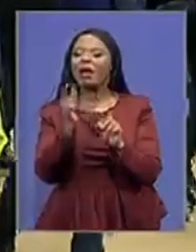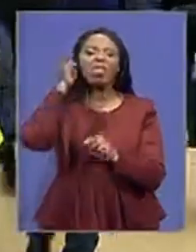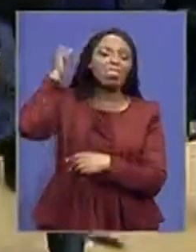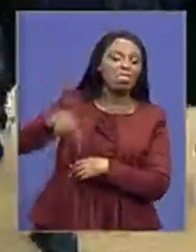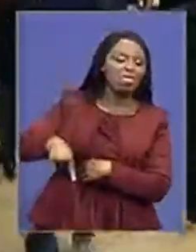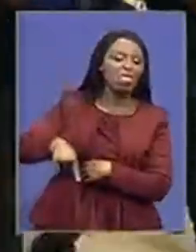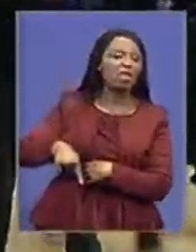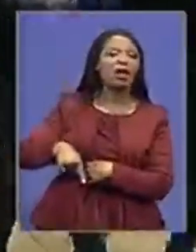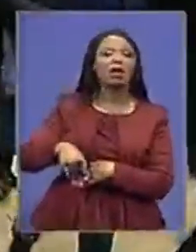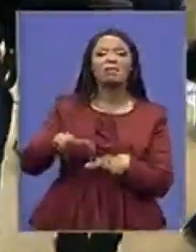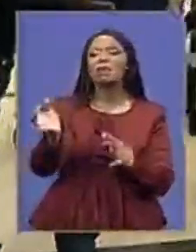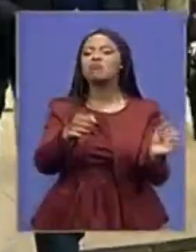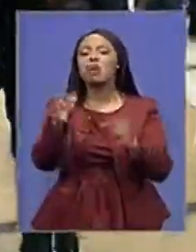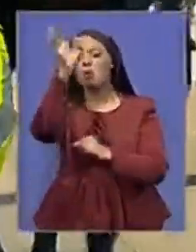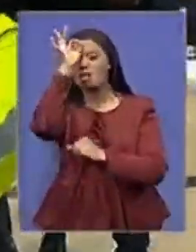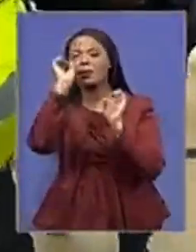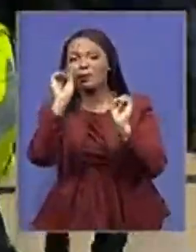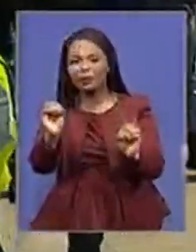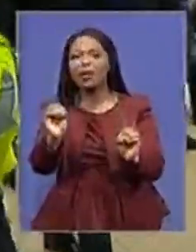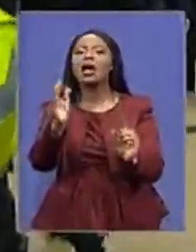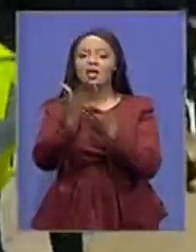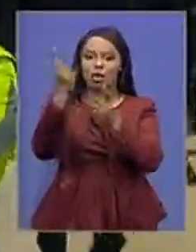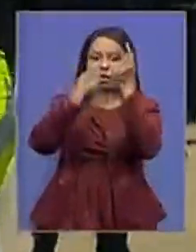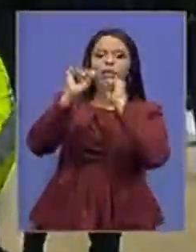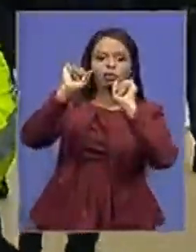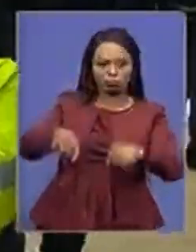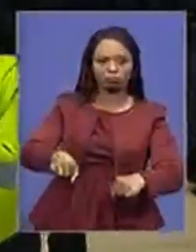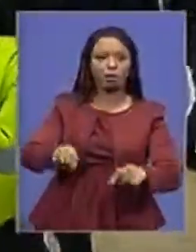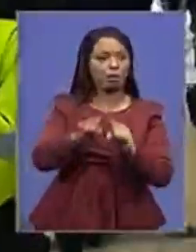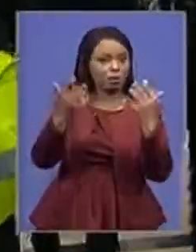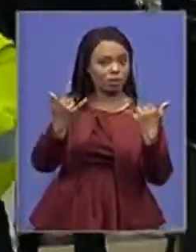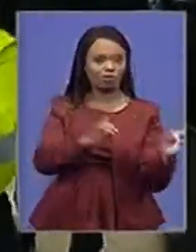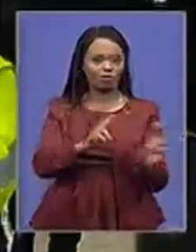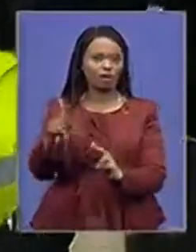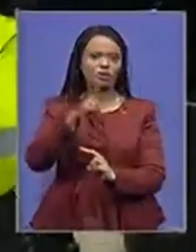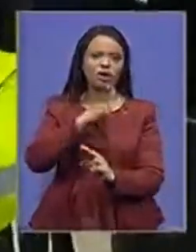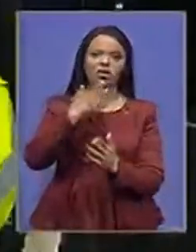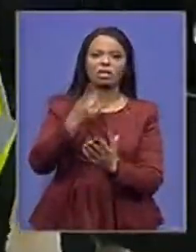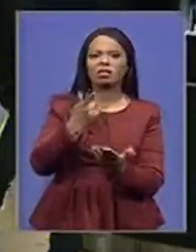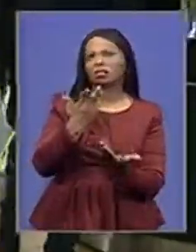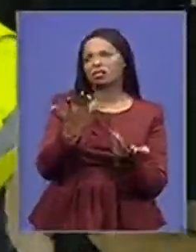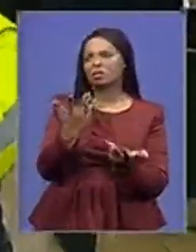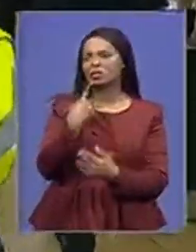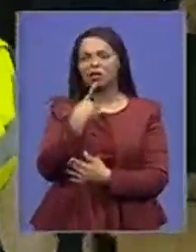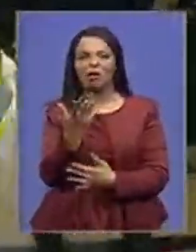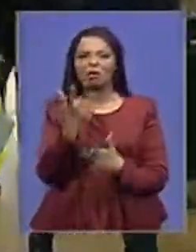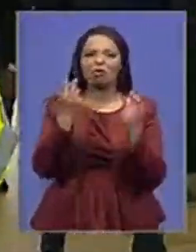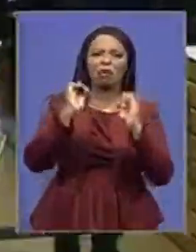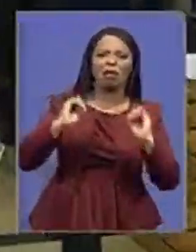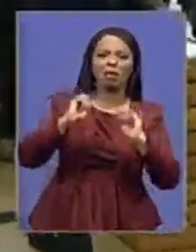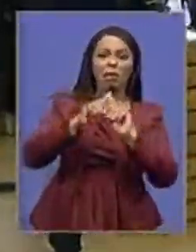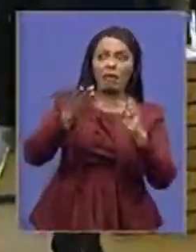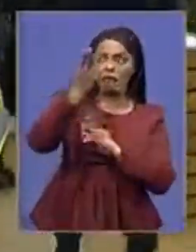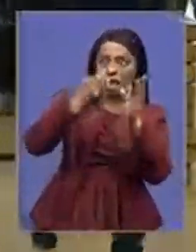don't deploy and those things happen. They'll again criticize us to say that you haven't learned anything. So what we have learned